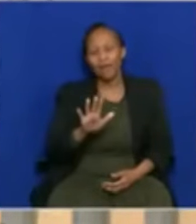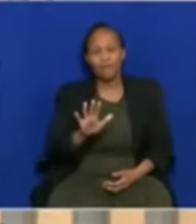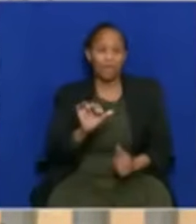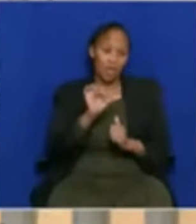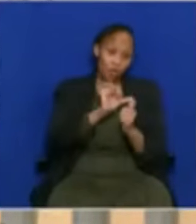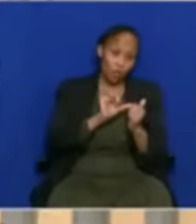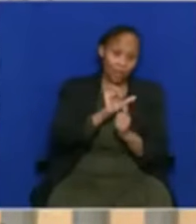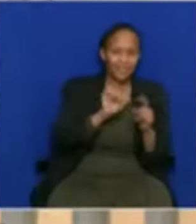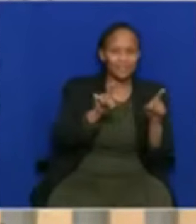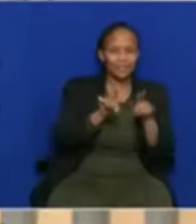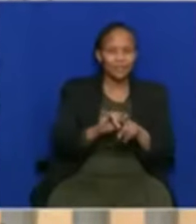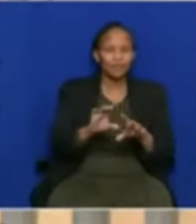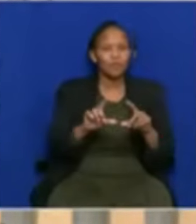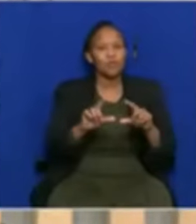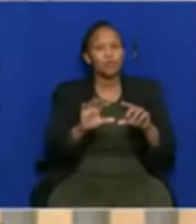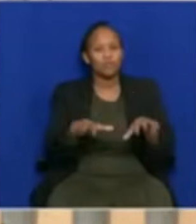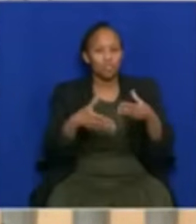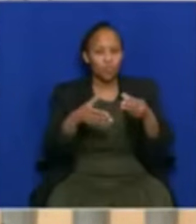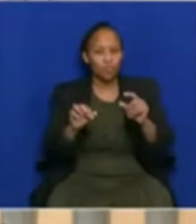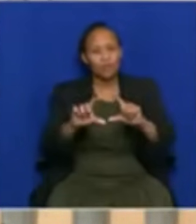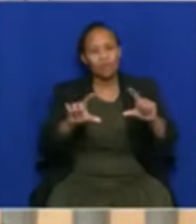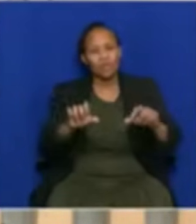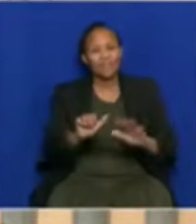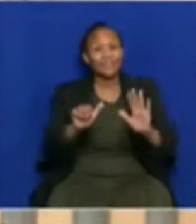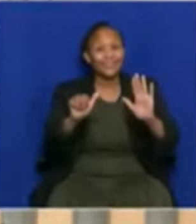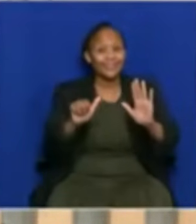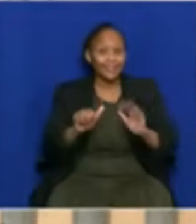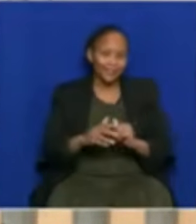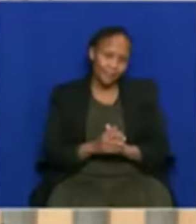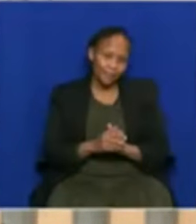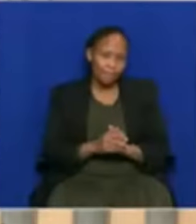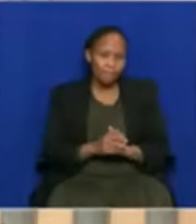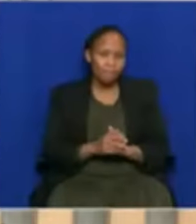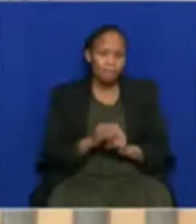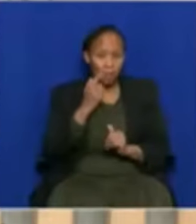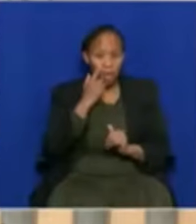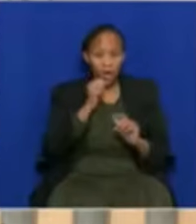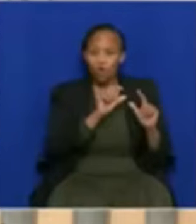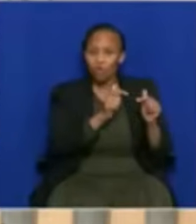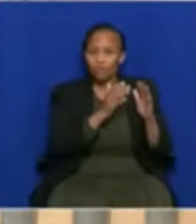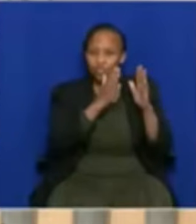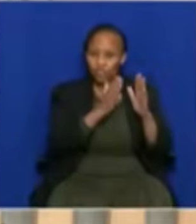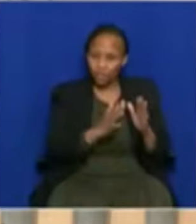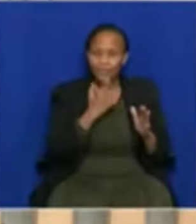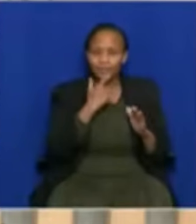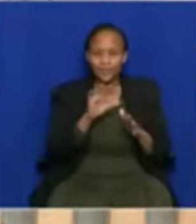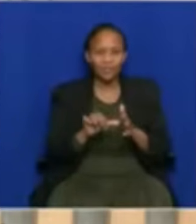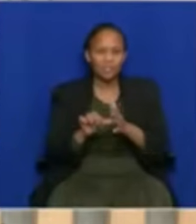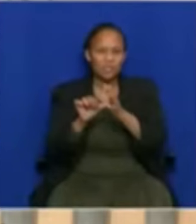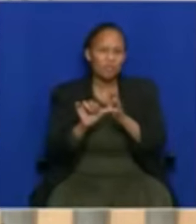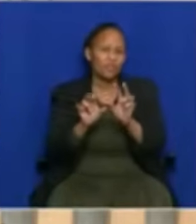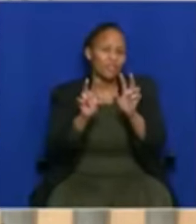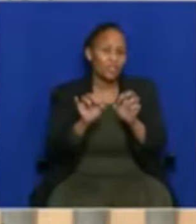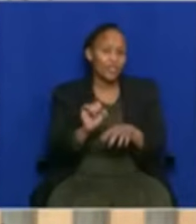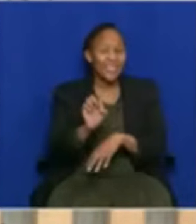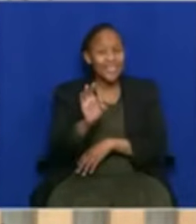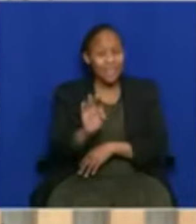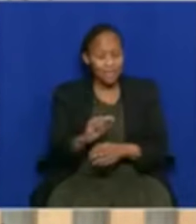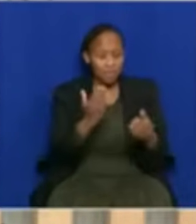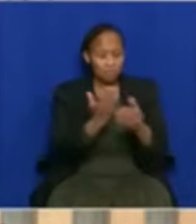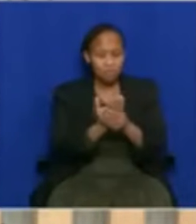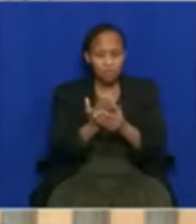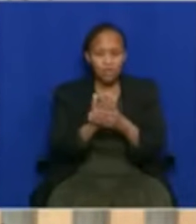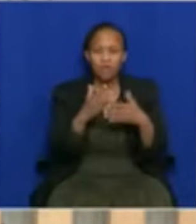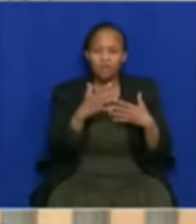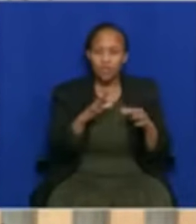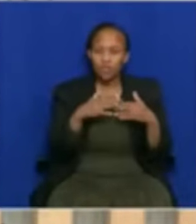6. The Commissioner highlights that that's a key issue. The 3 dockets that were opened in Gauteng are merely a duplication